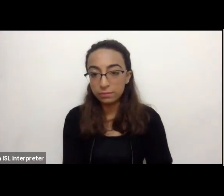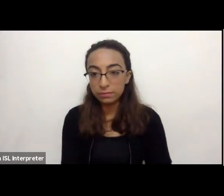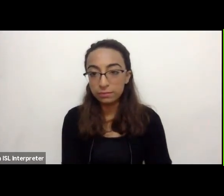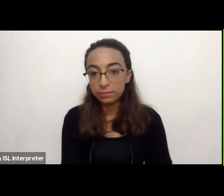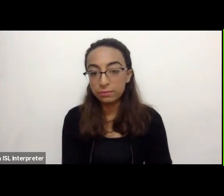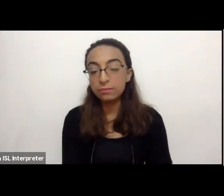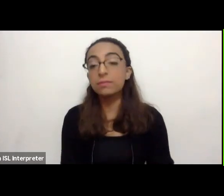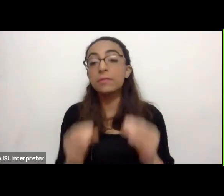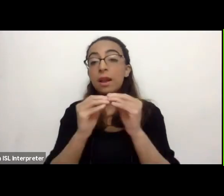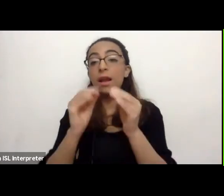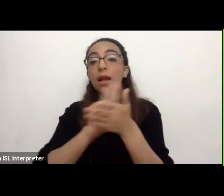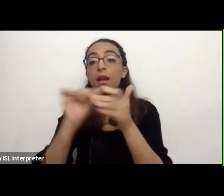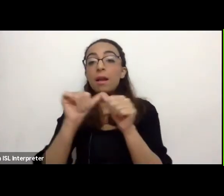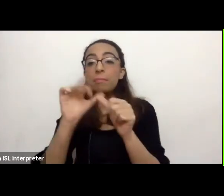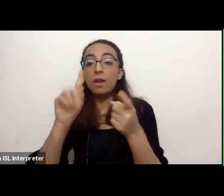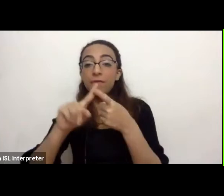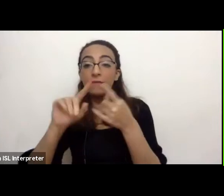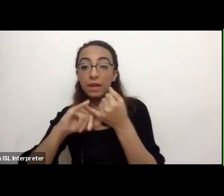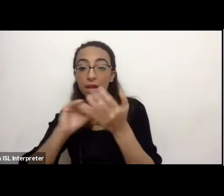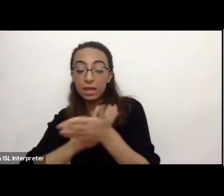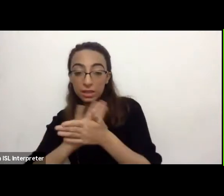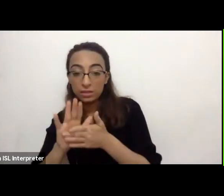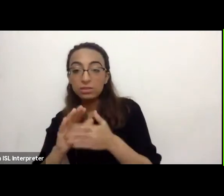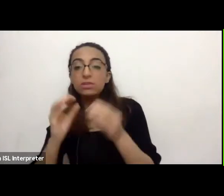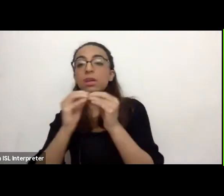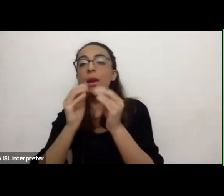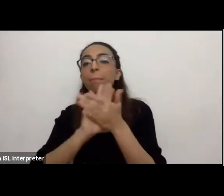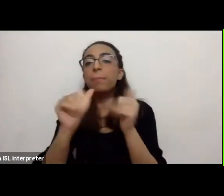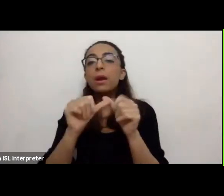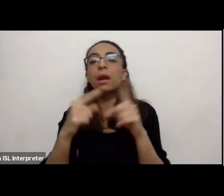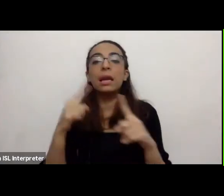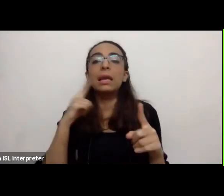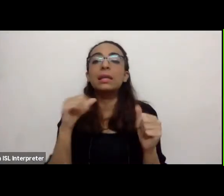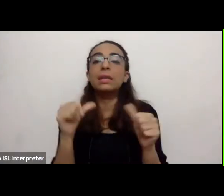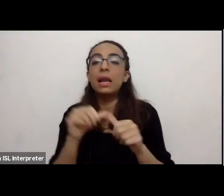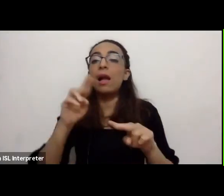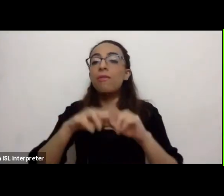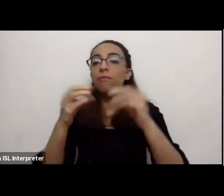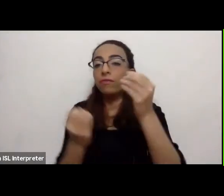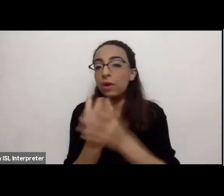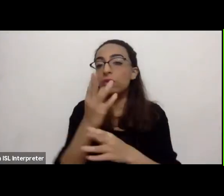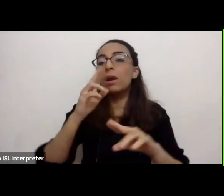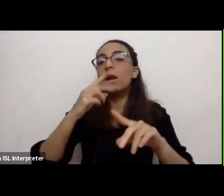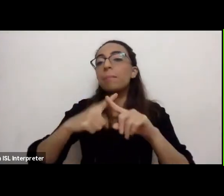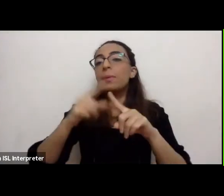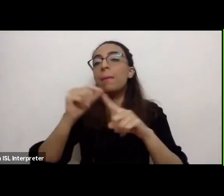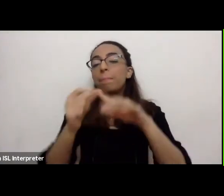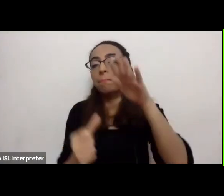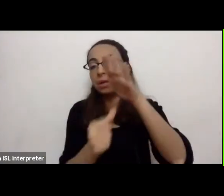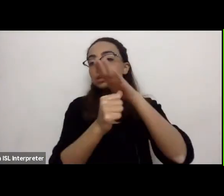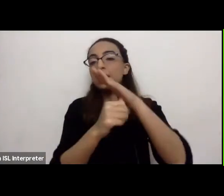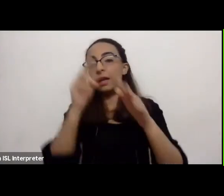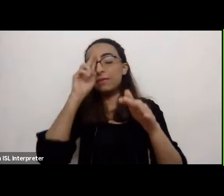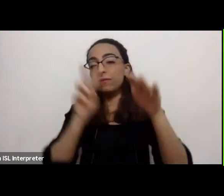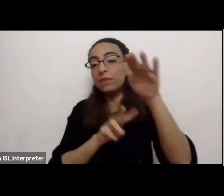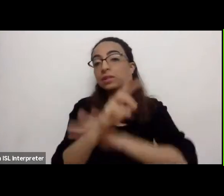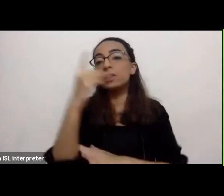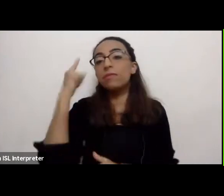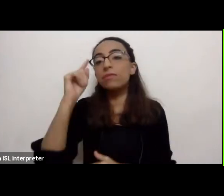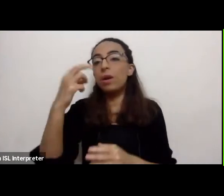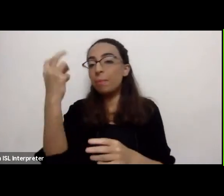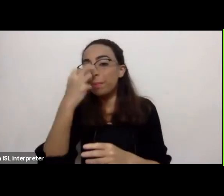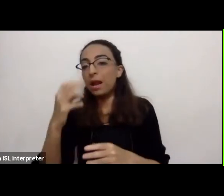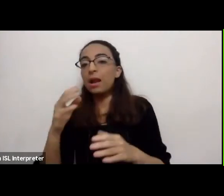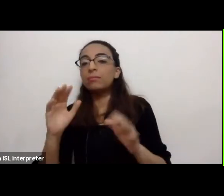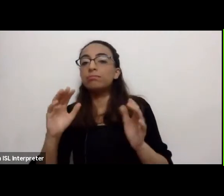Dr. Bhavesh Chandubhai Bhatia, founder and president, Oceanic Vision for the Blind Welfare